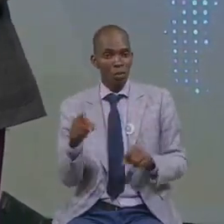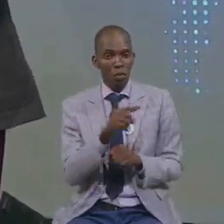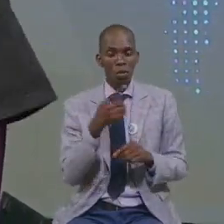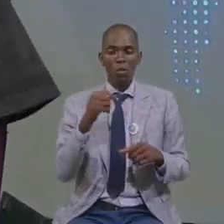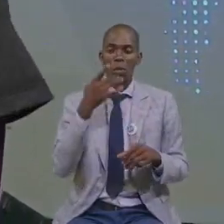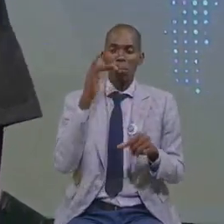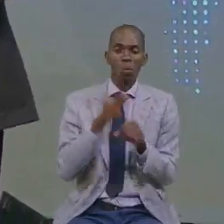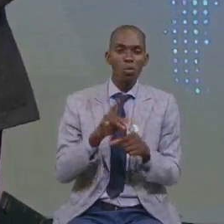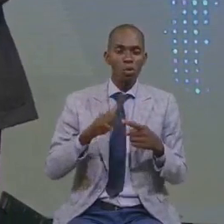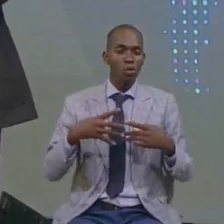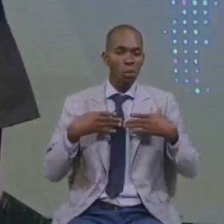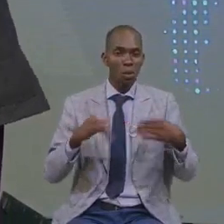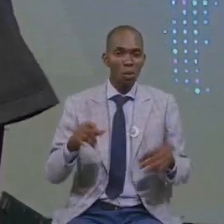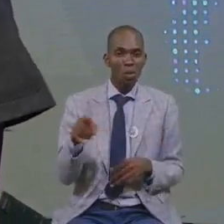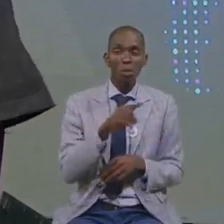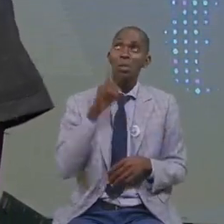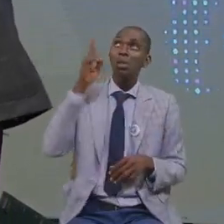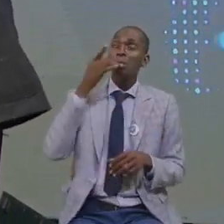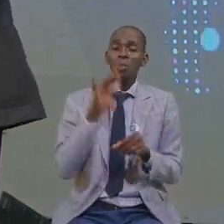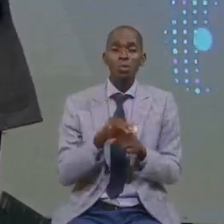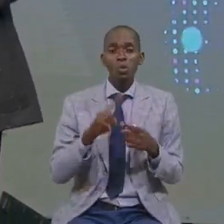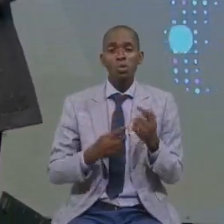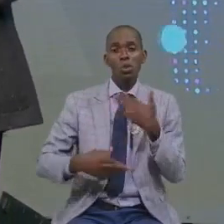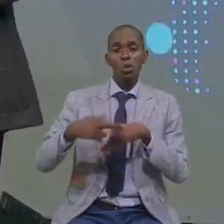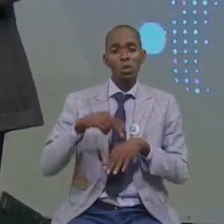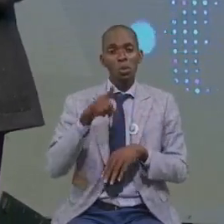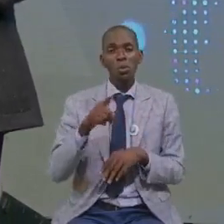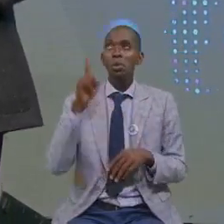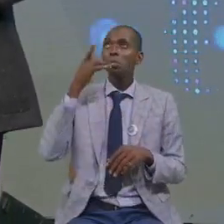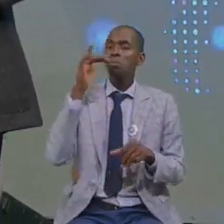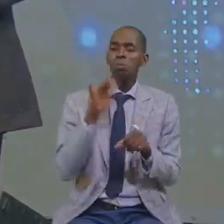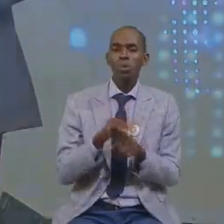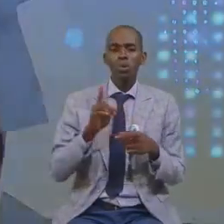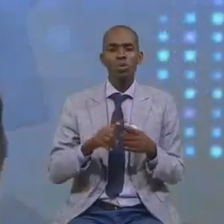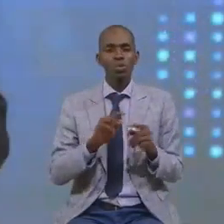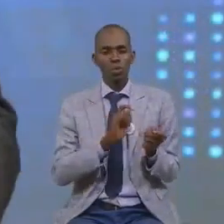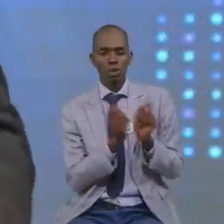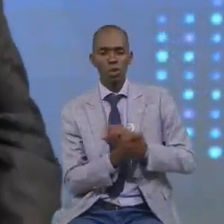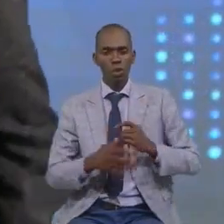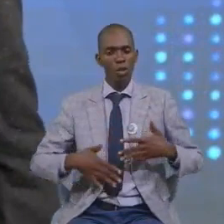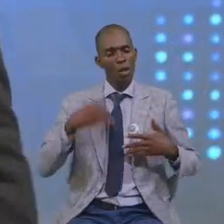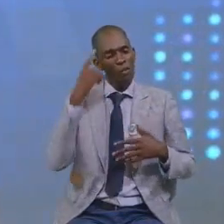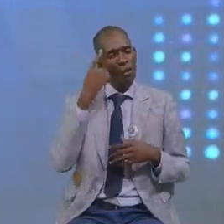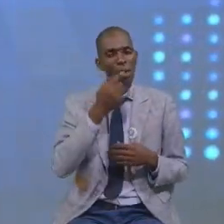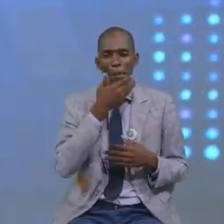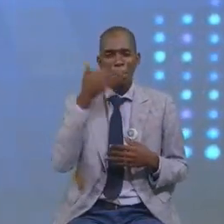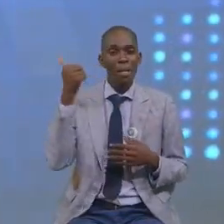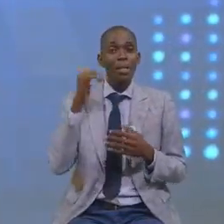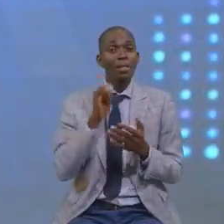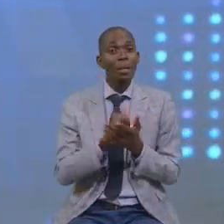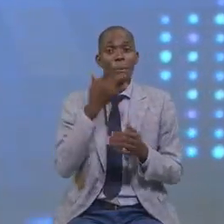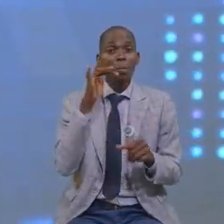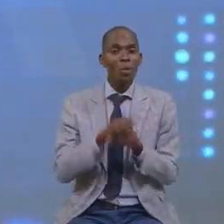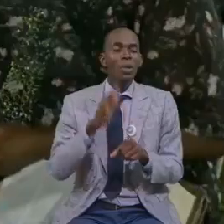you. They promise to restore you. They promise to turn your life around for the better. That promise will